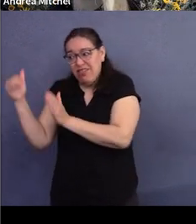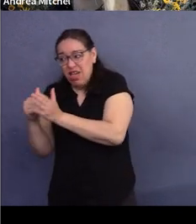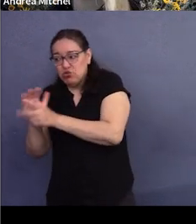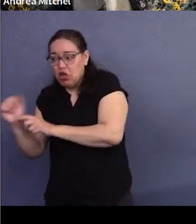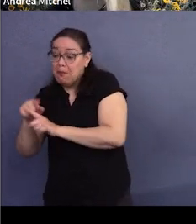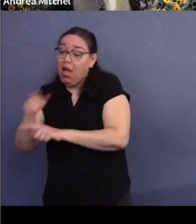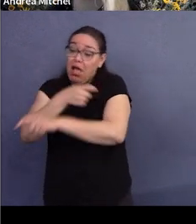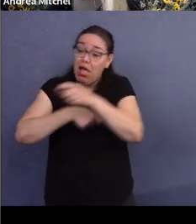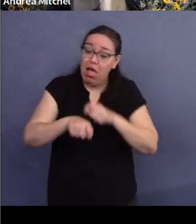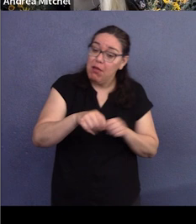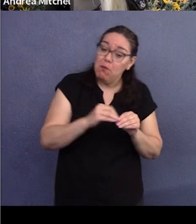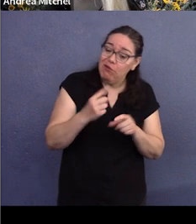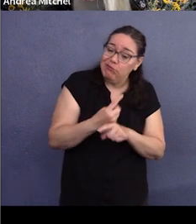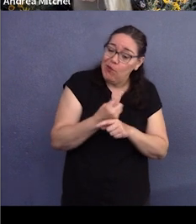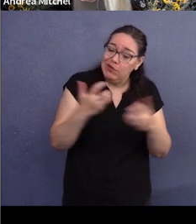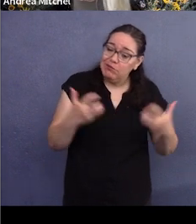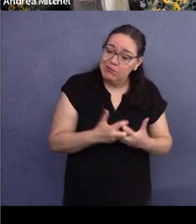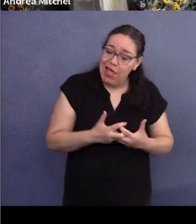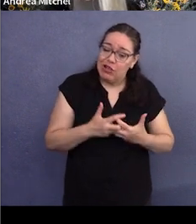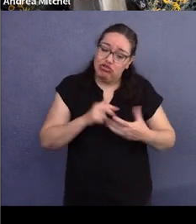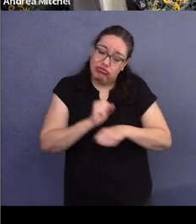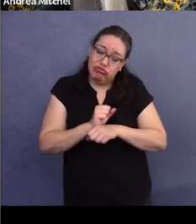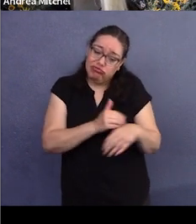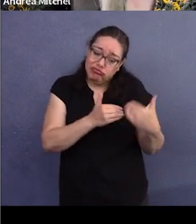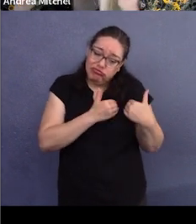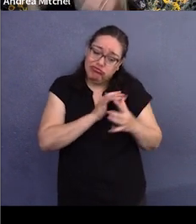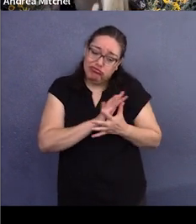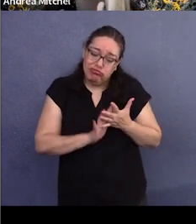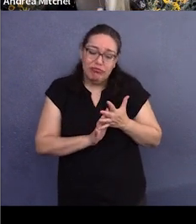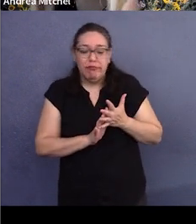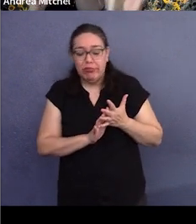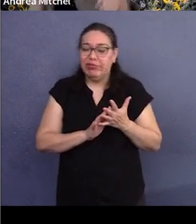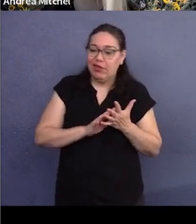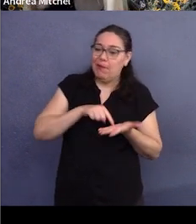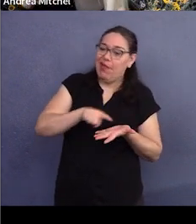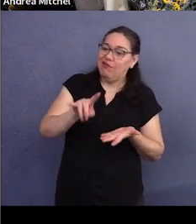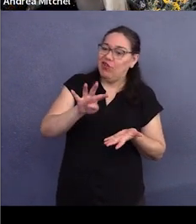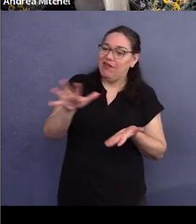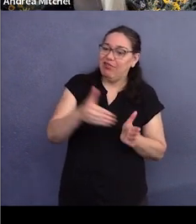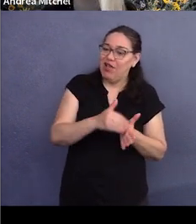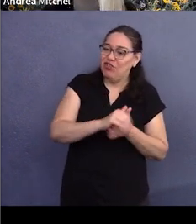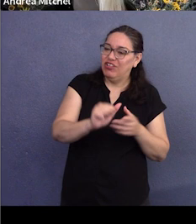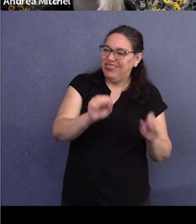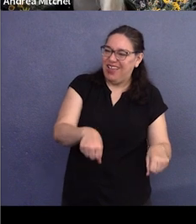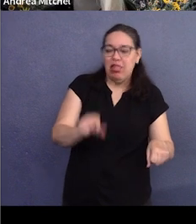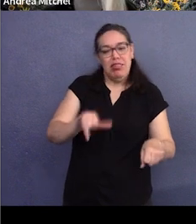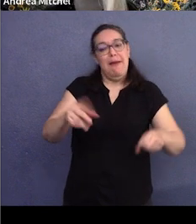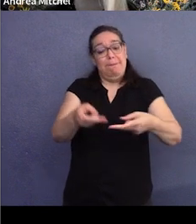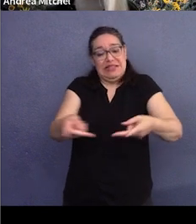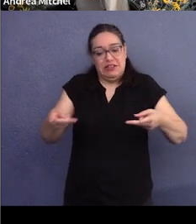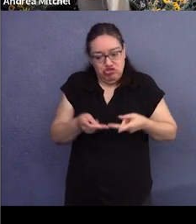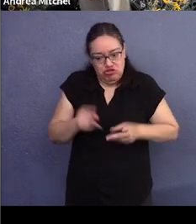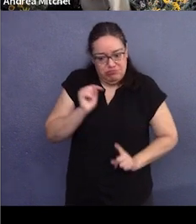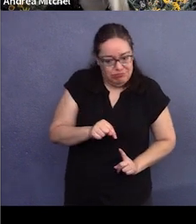in that's probably more appropriate for $45,000 a year. So just, again, you always budget for a position, not a person, if that makes